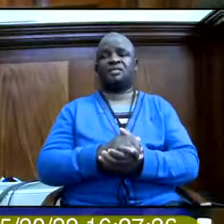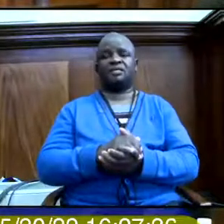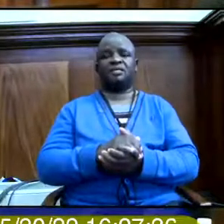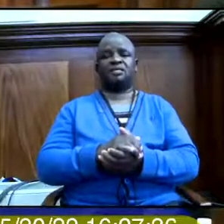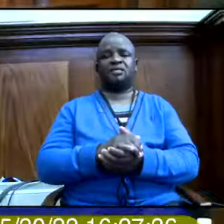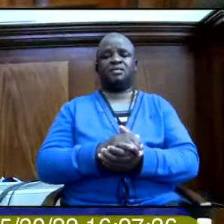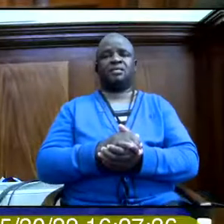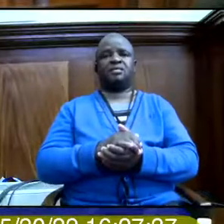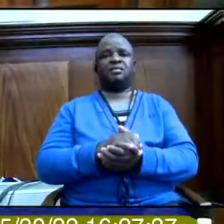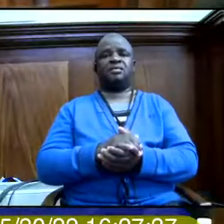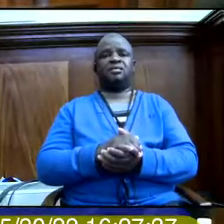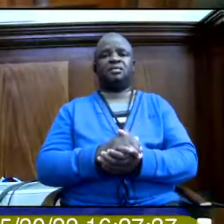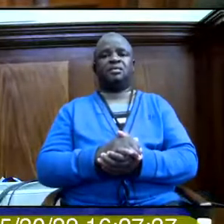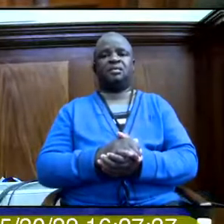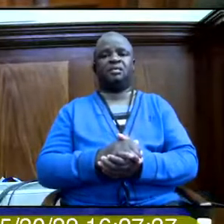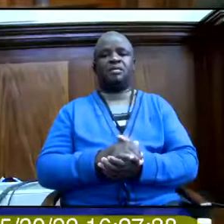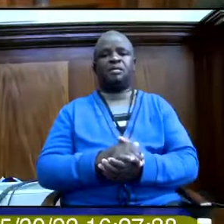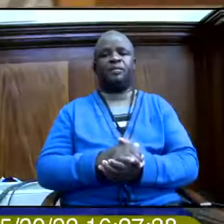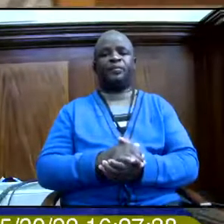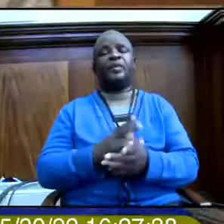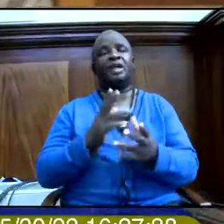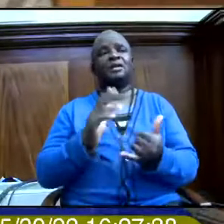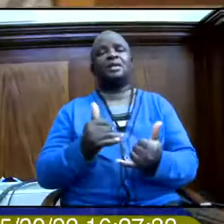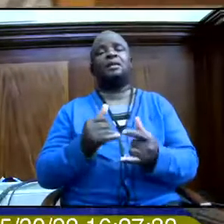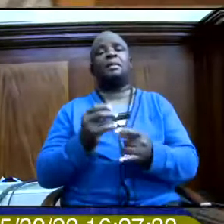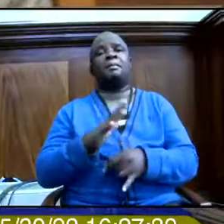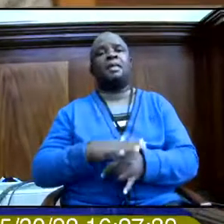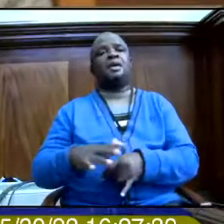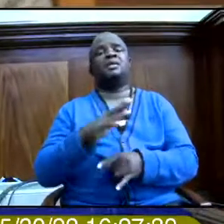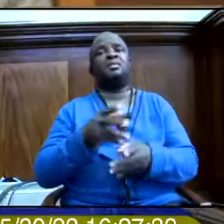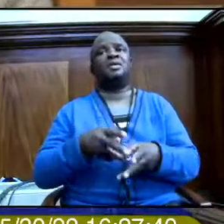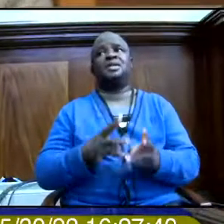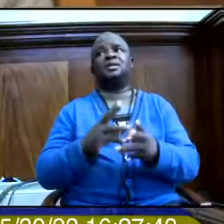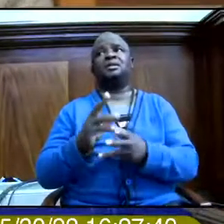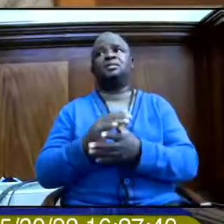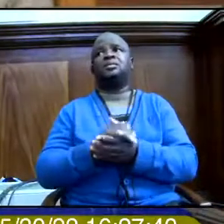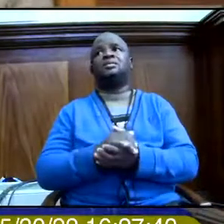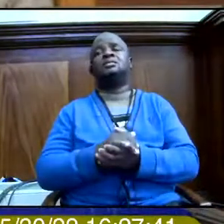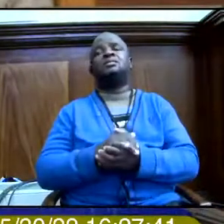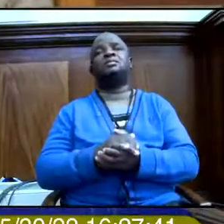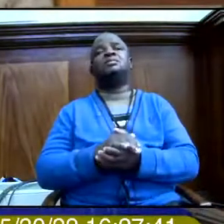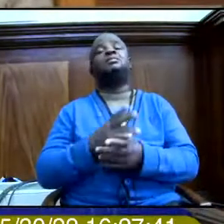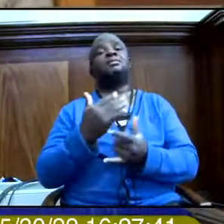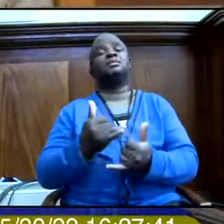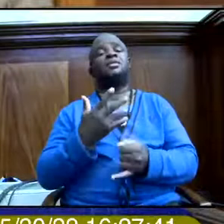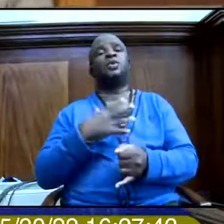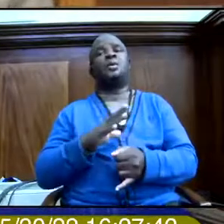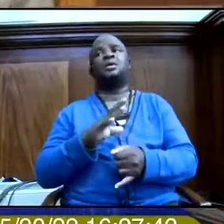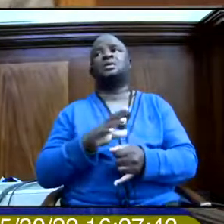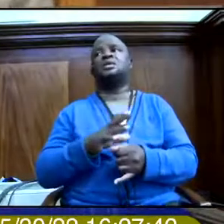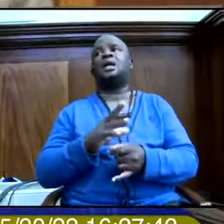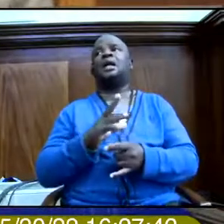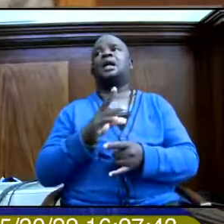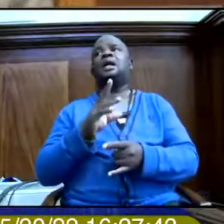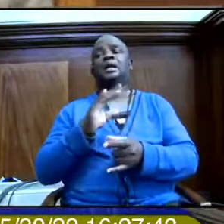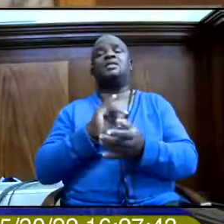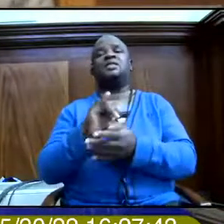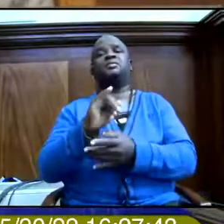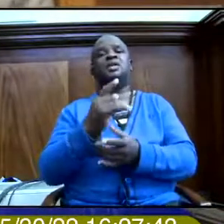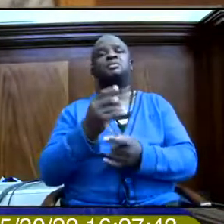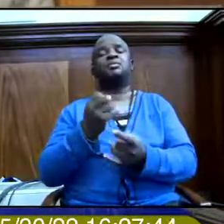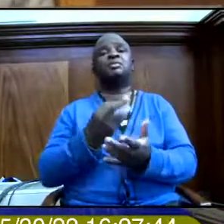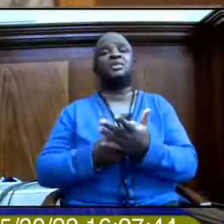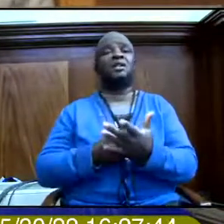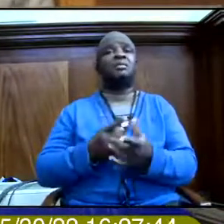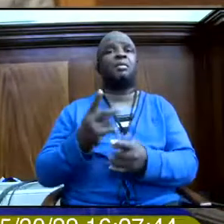another thing is the state of our route we say we want to attract investments but when